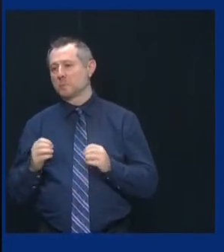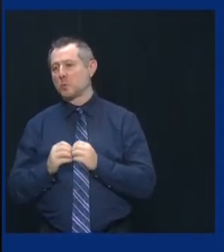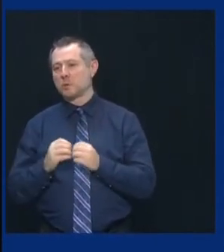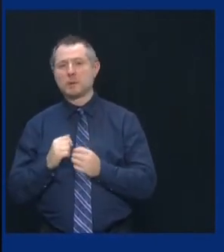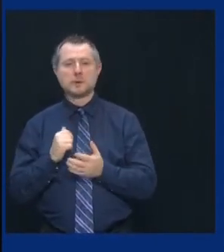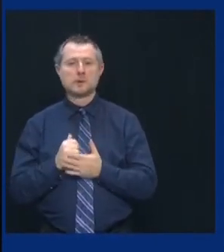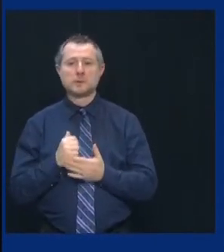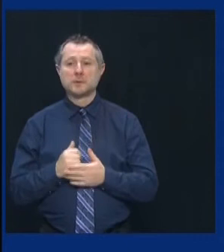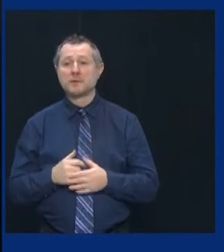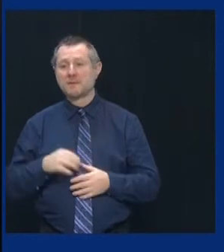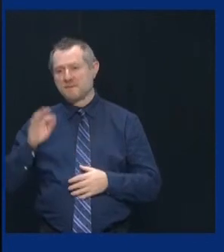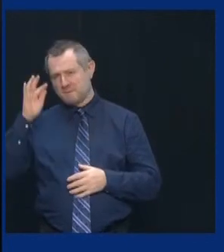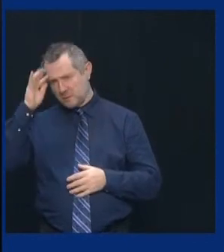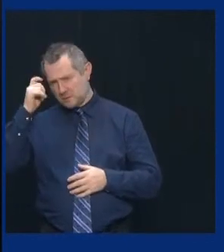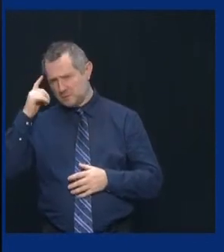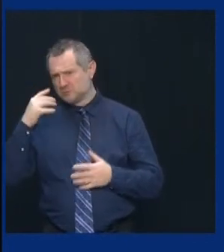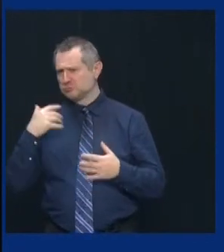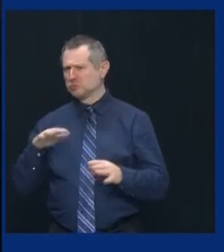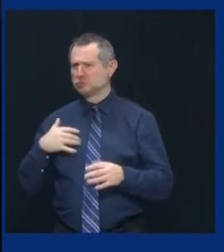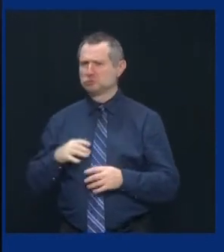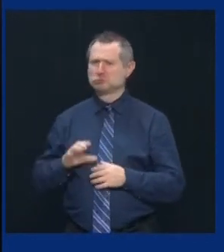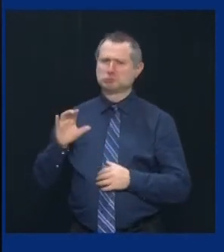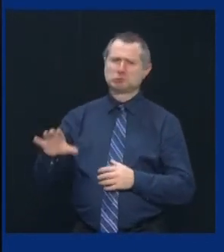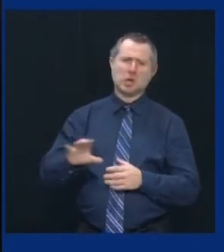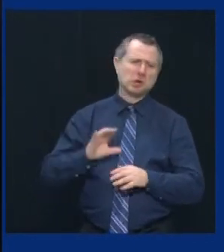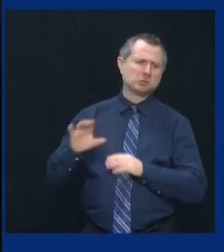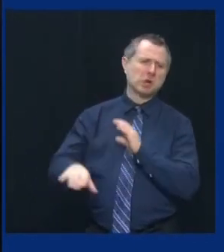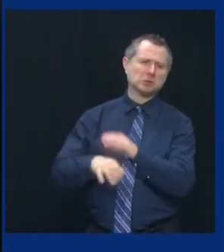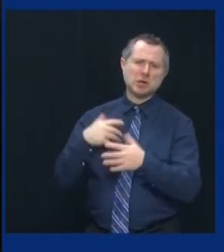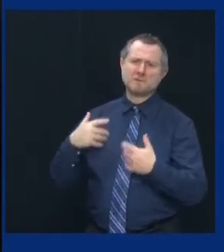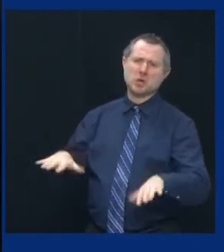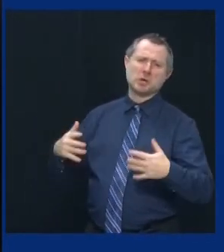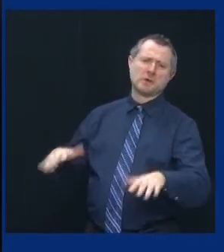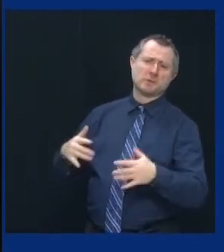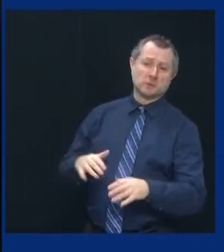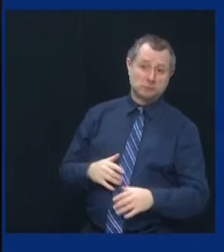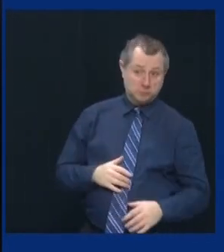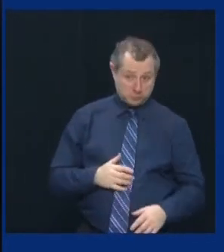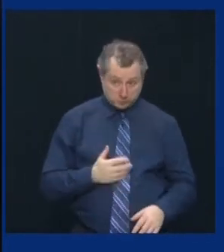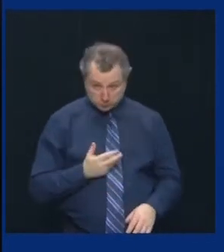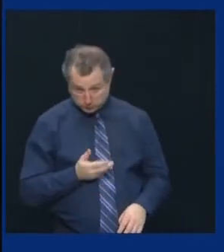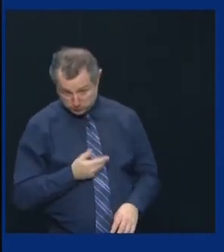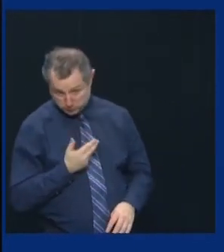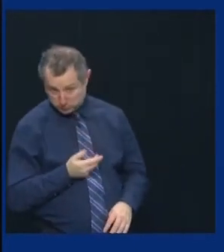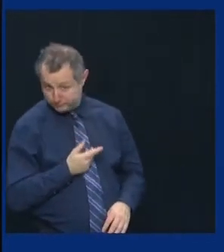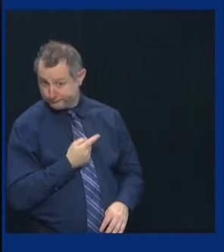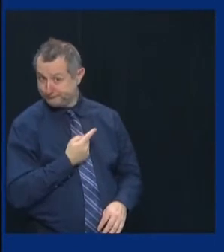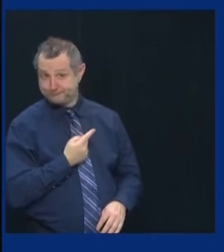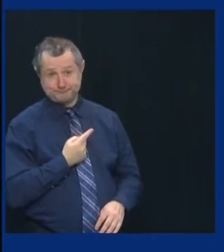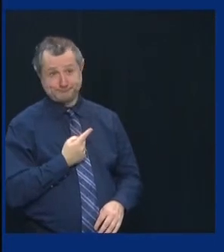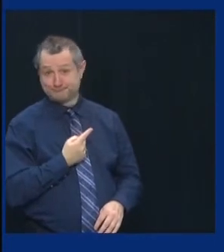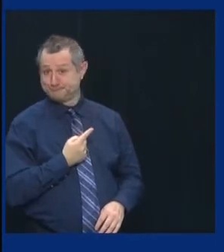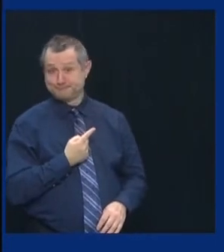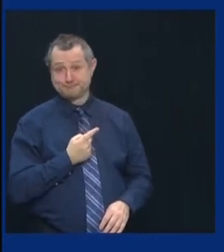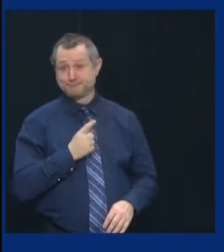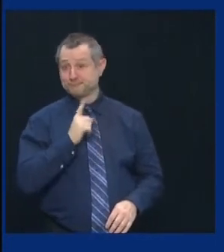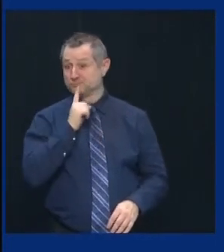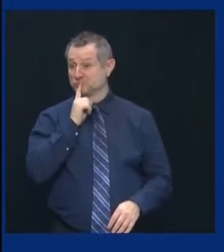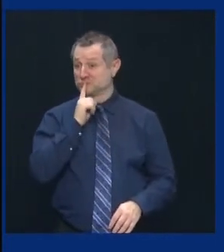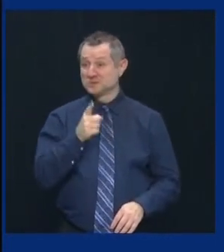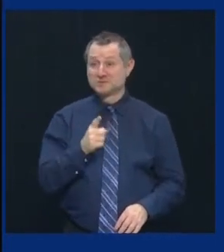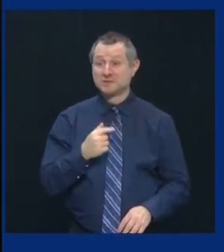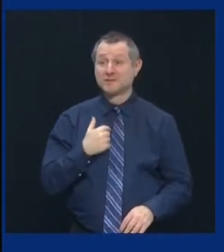gave you X for this, and X for this, and X for this. Okay. Now we have a